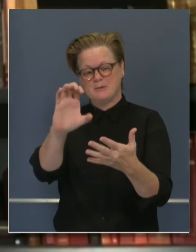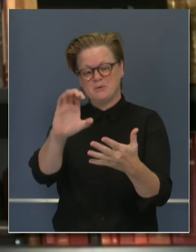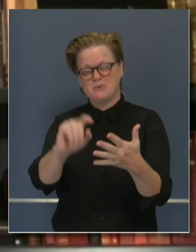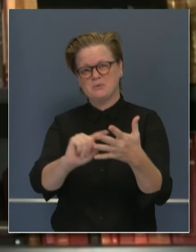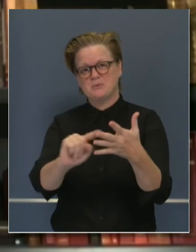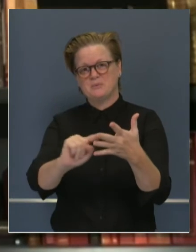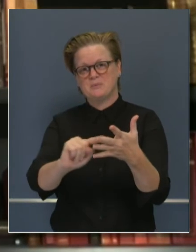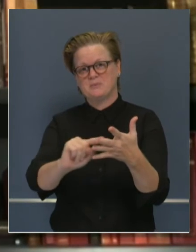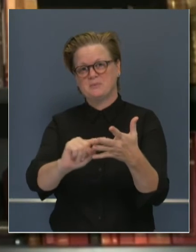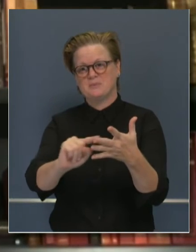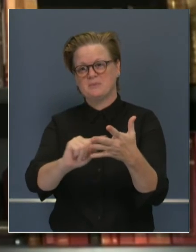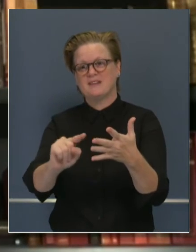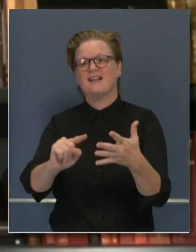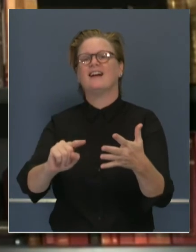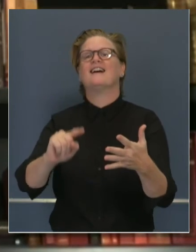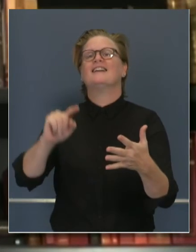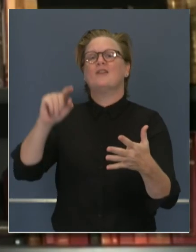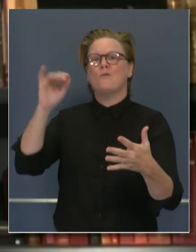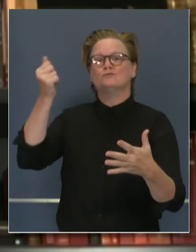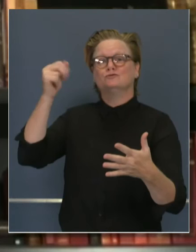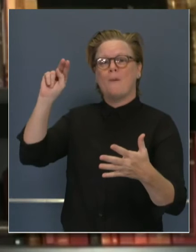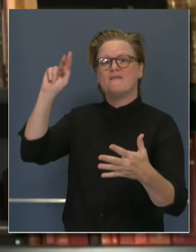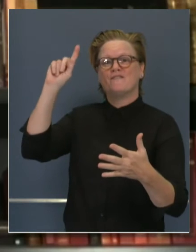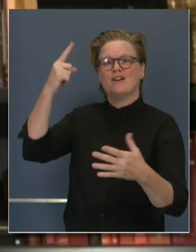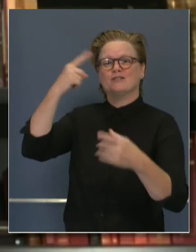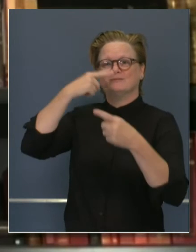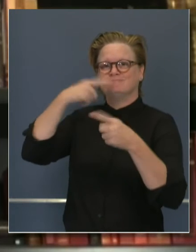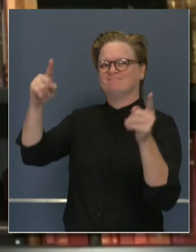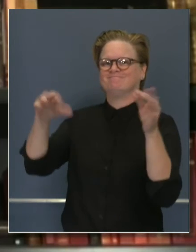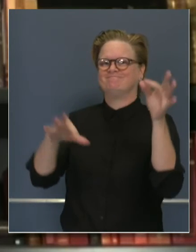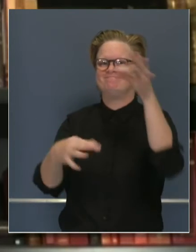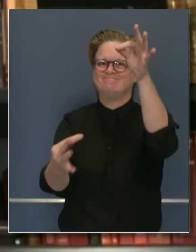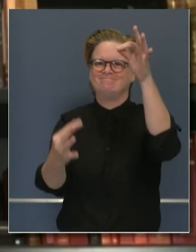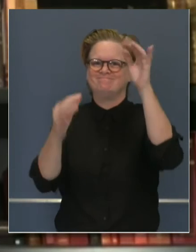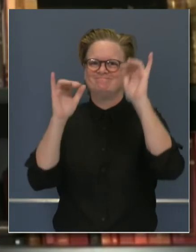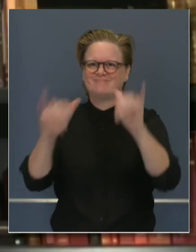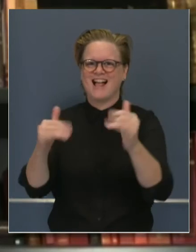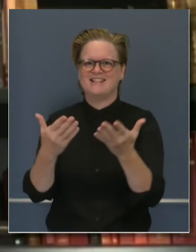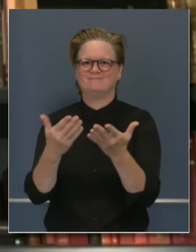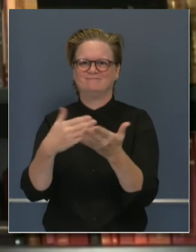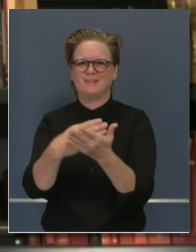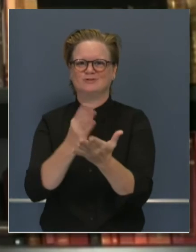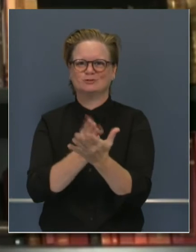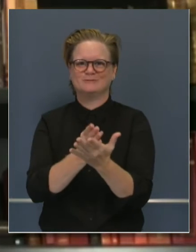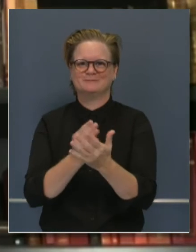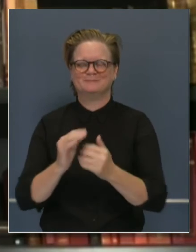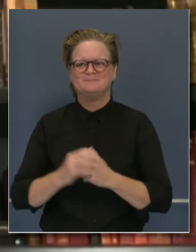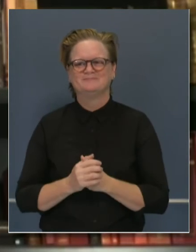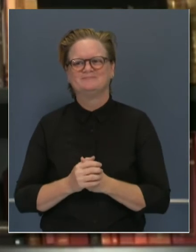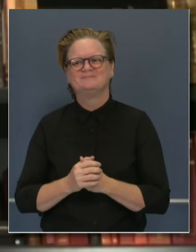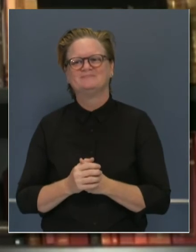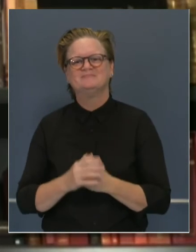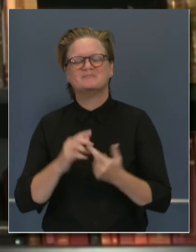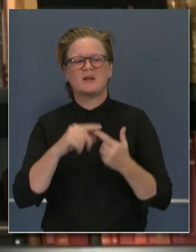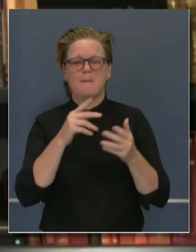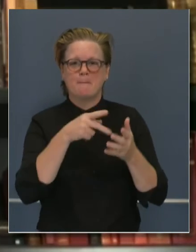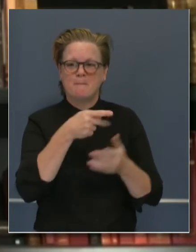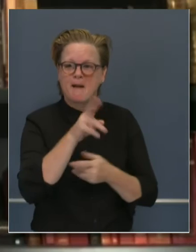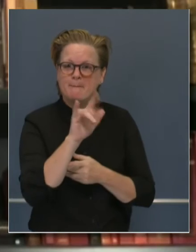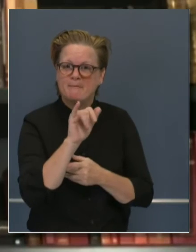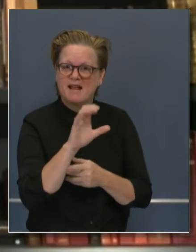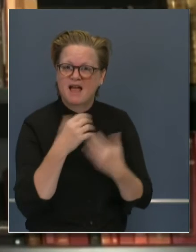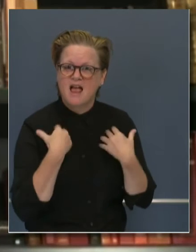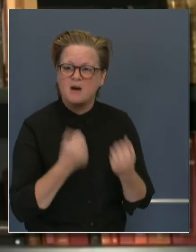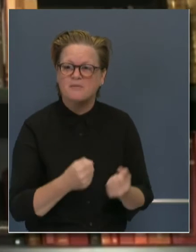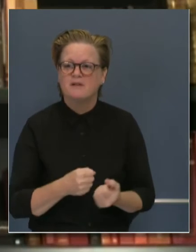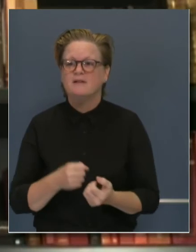throughout the state of California, but none more important than public health and economic recovery, the needs of our small businessmen and